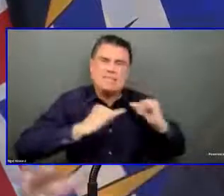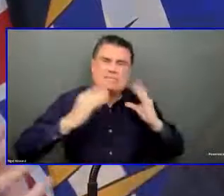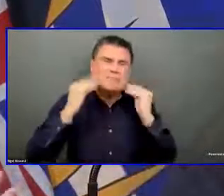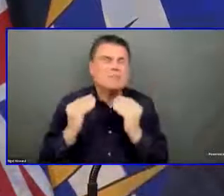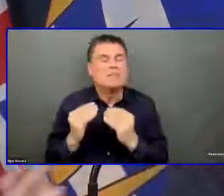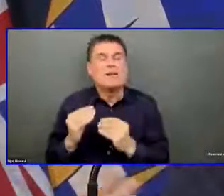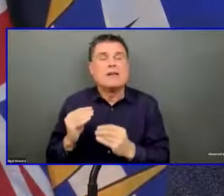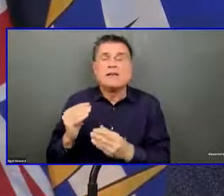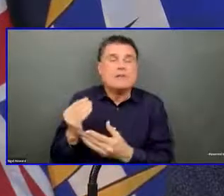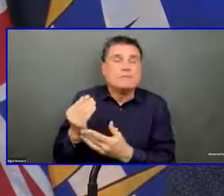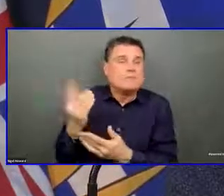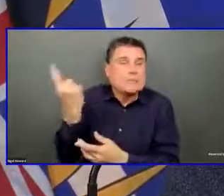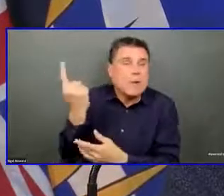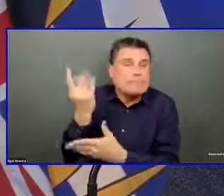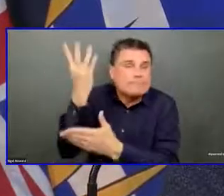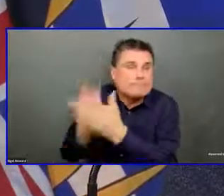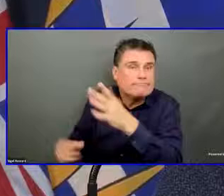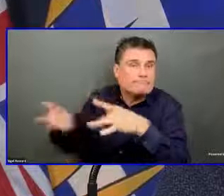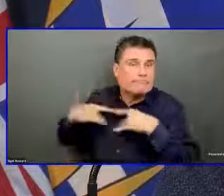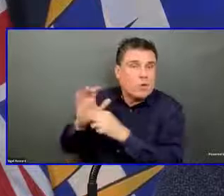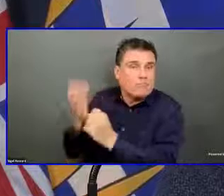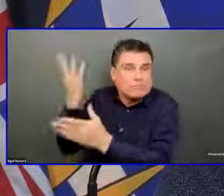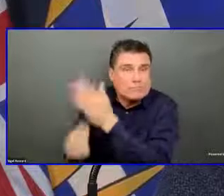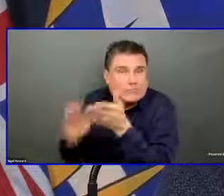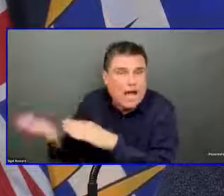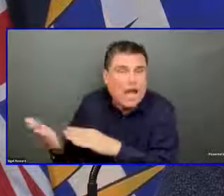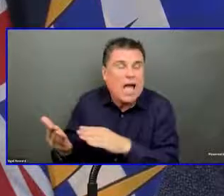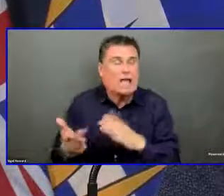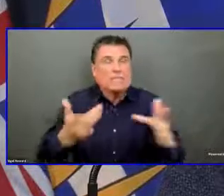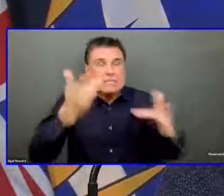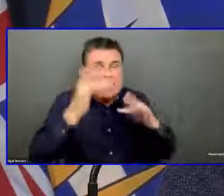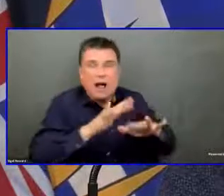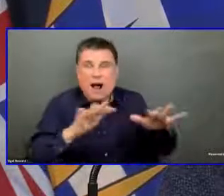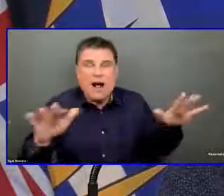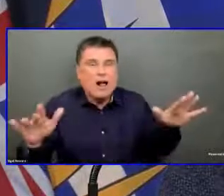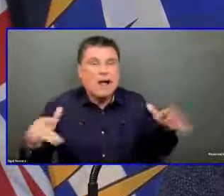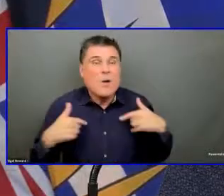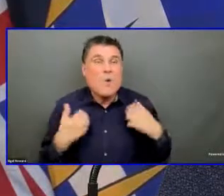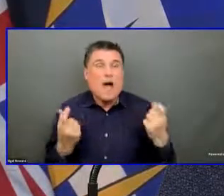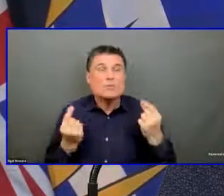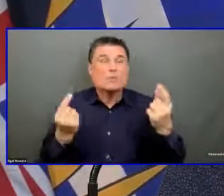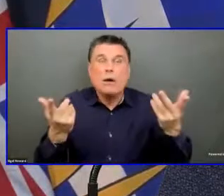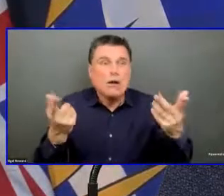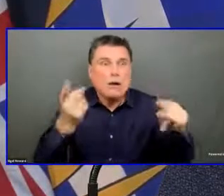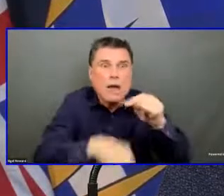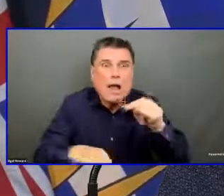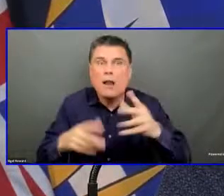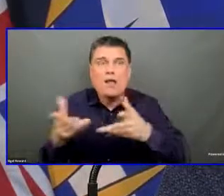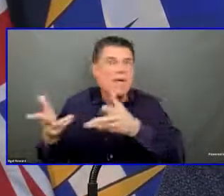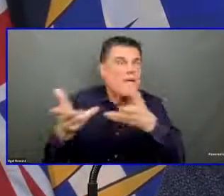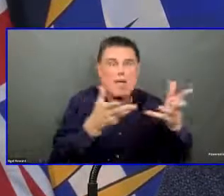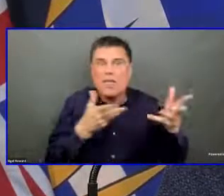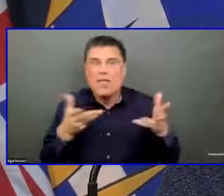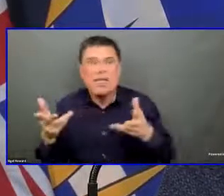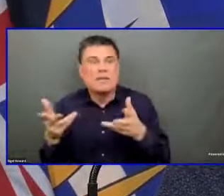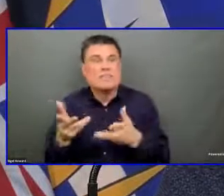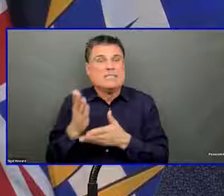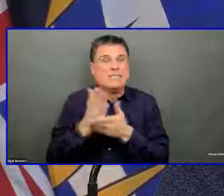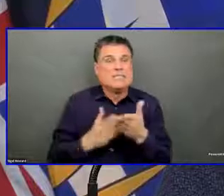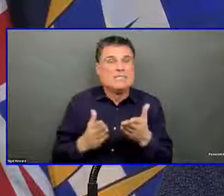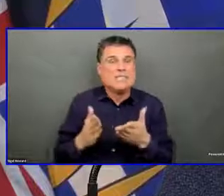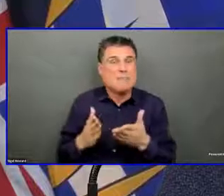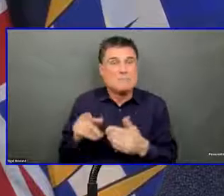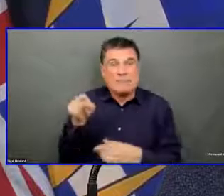those things that we had in our lives. And for some people, it's the tragic loss of a loved one, whether from COVID